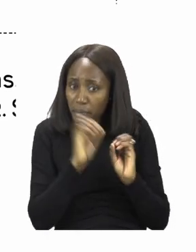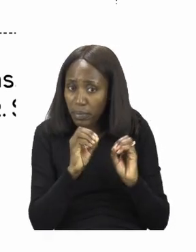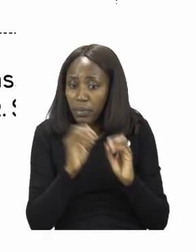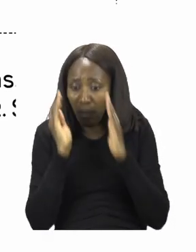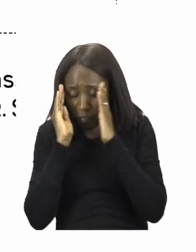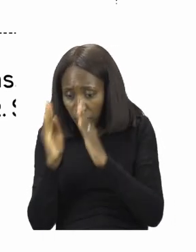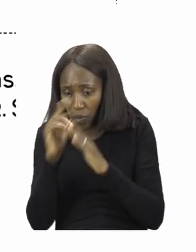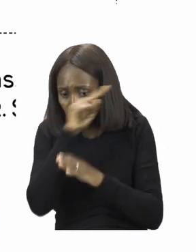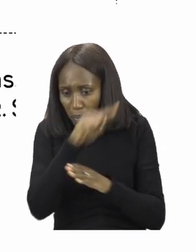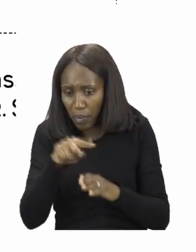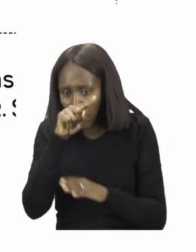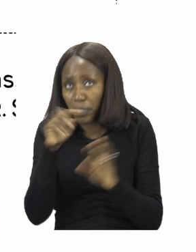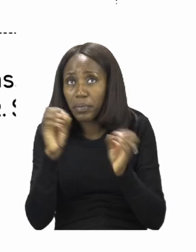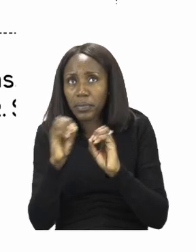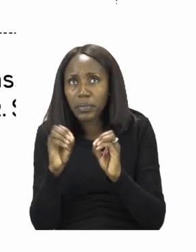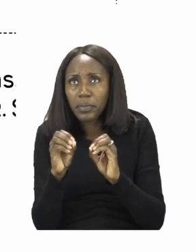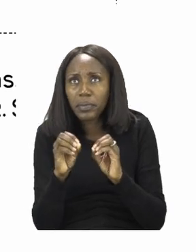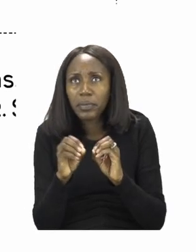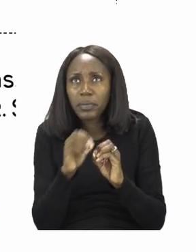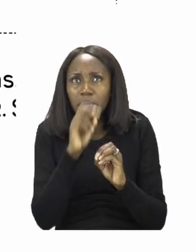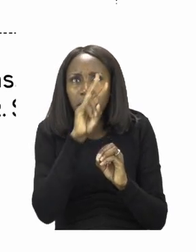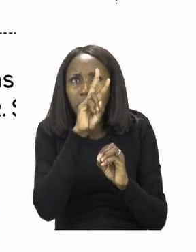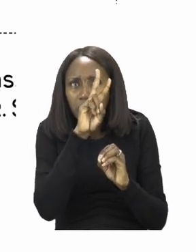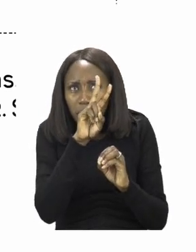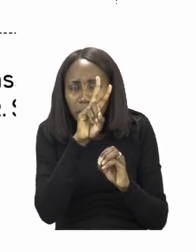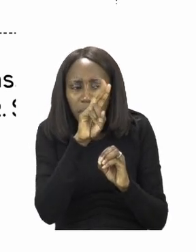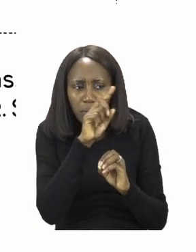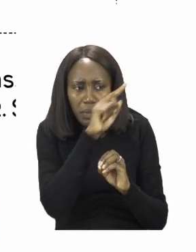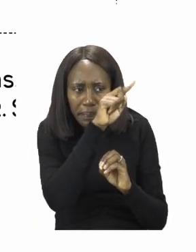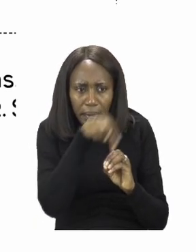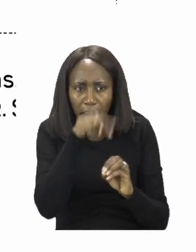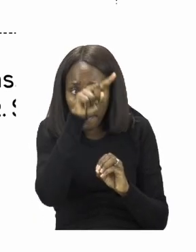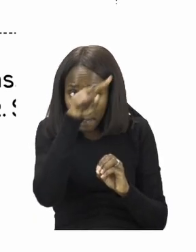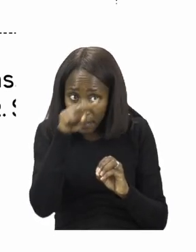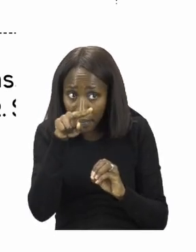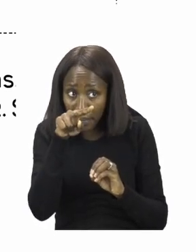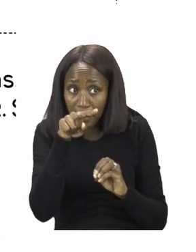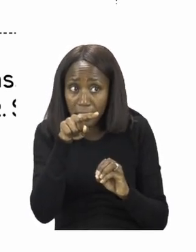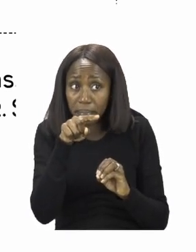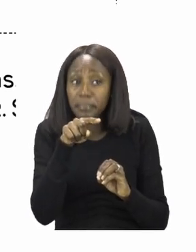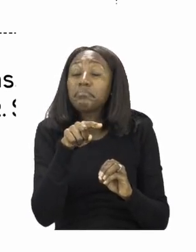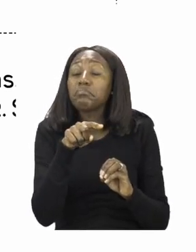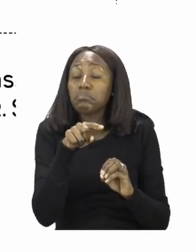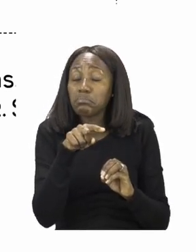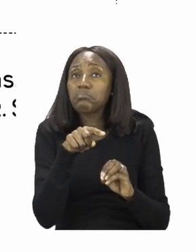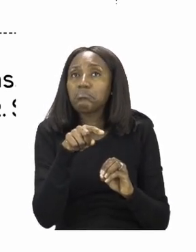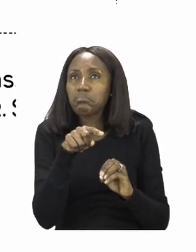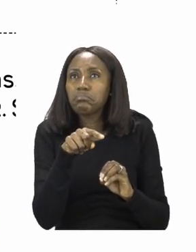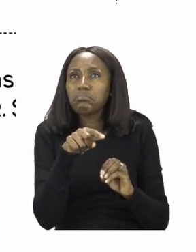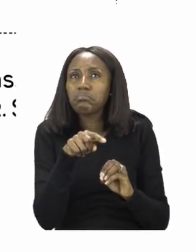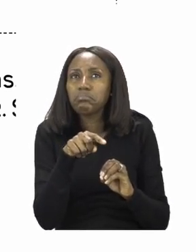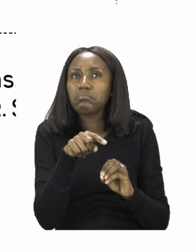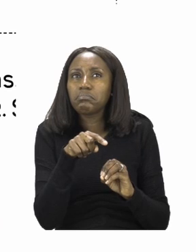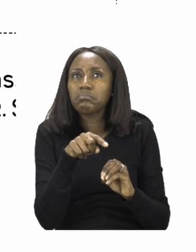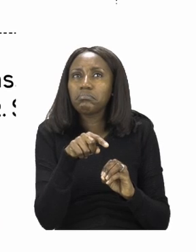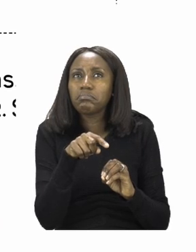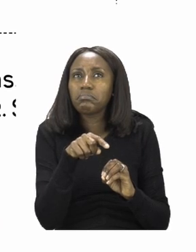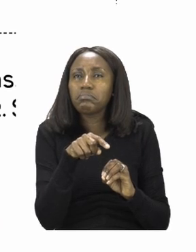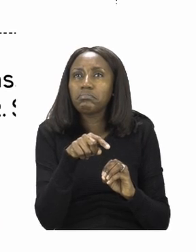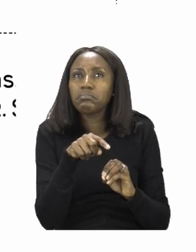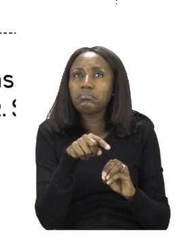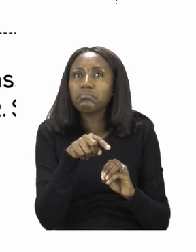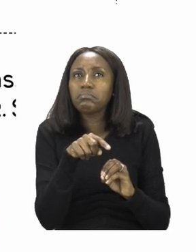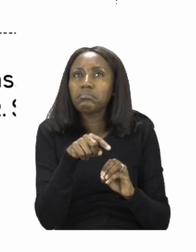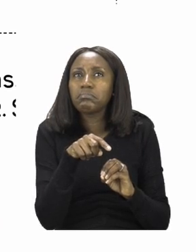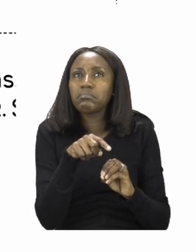cross out the 2 that you can see? 1, 2. If you have crossed out